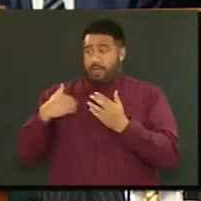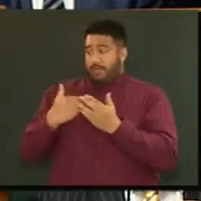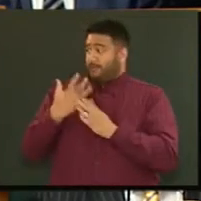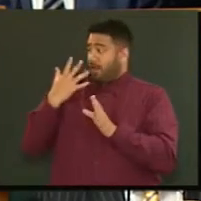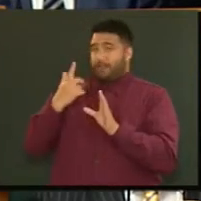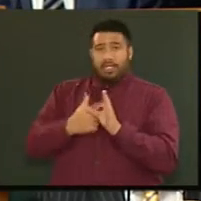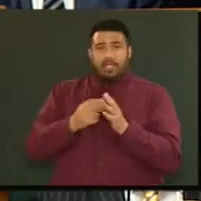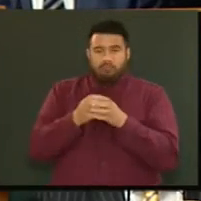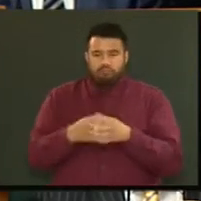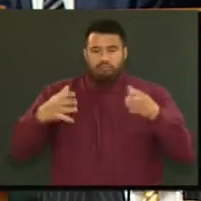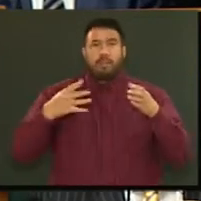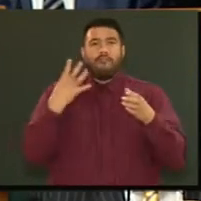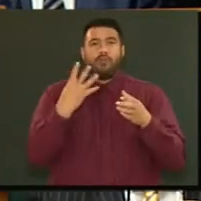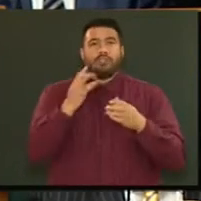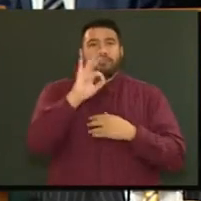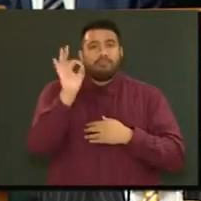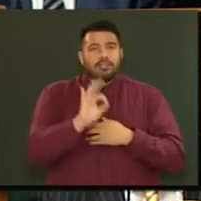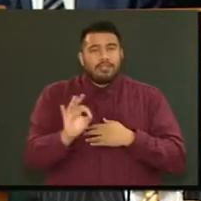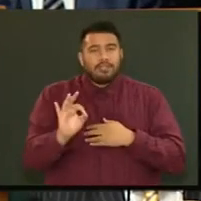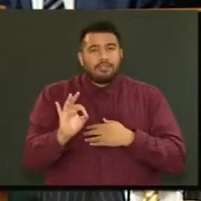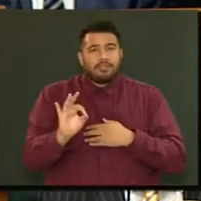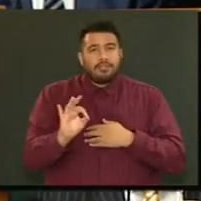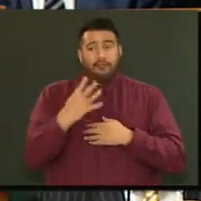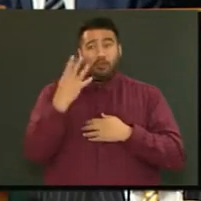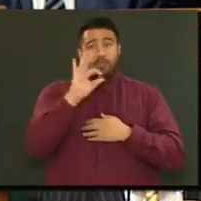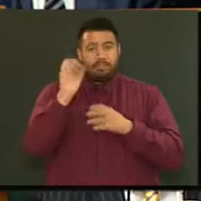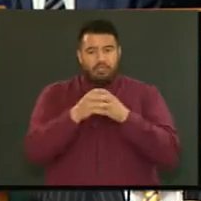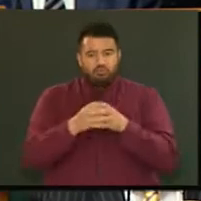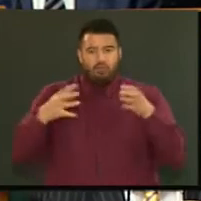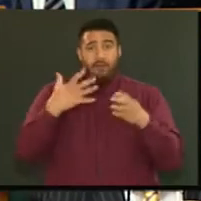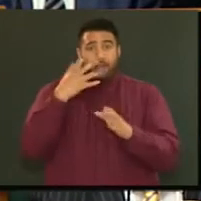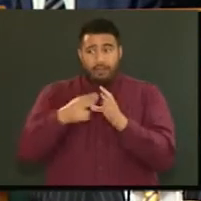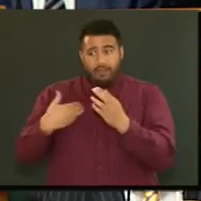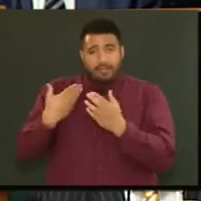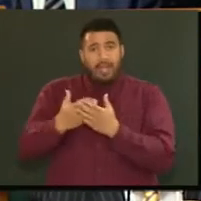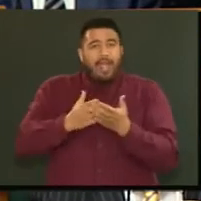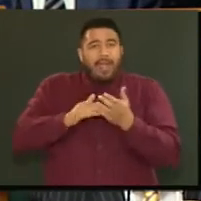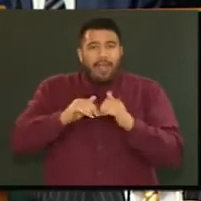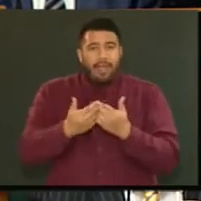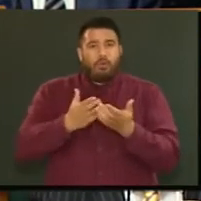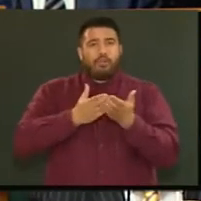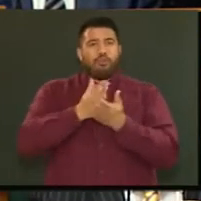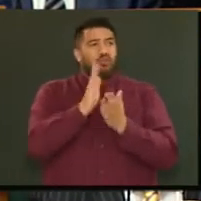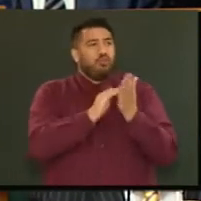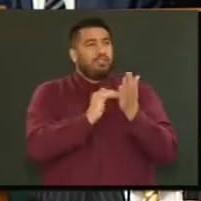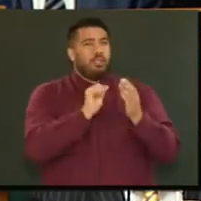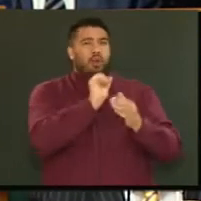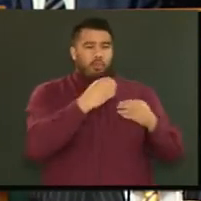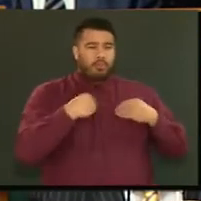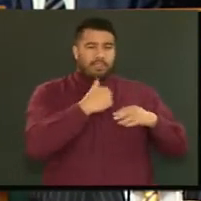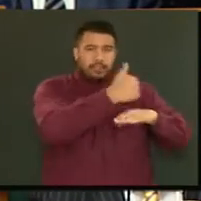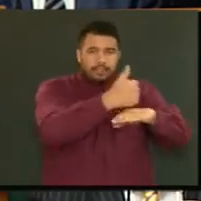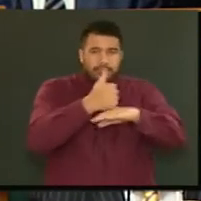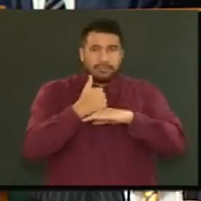ago. This growth is being achieved by Kiwi entrepreneurs, Kiwi businesses and